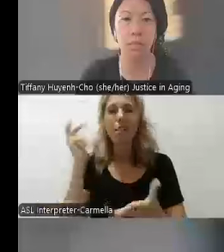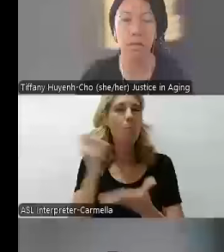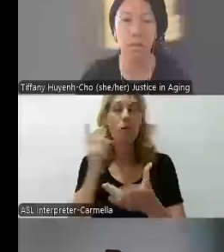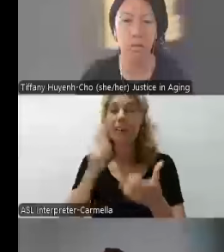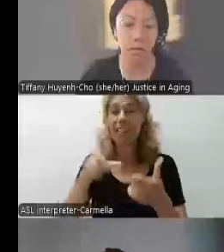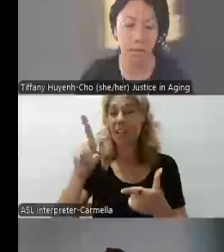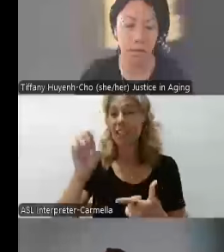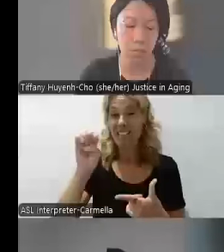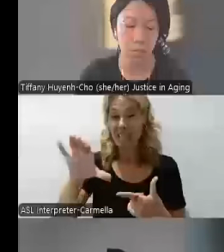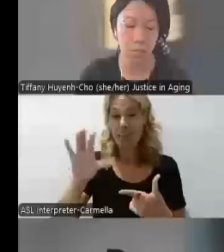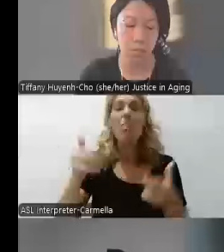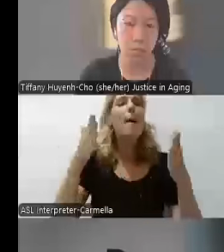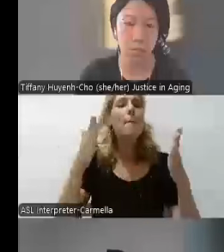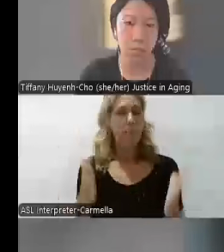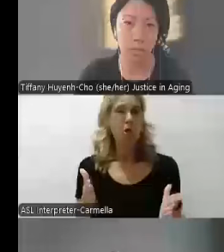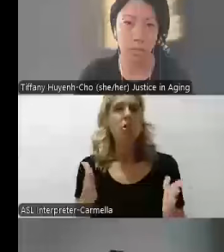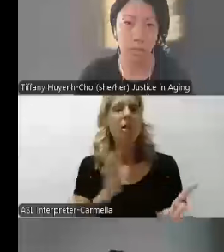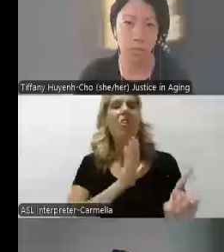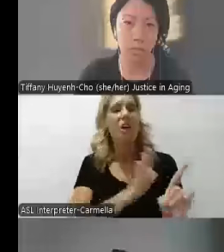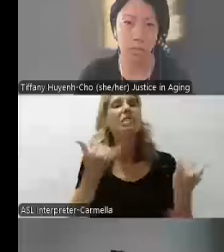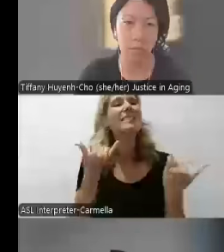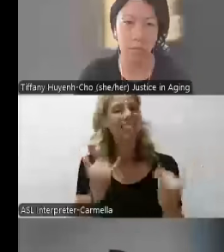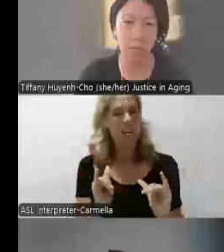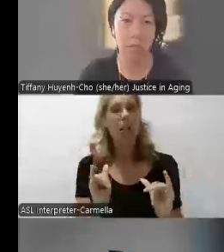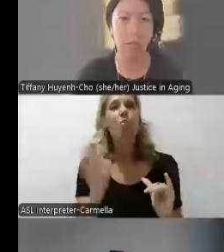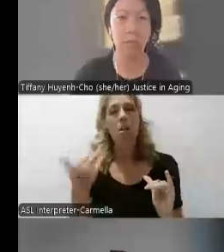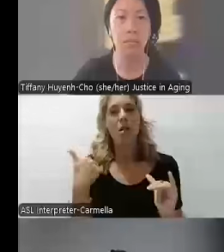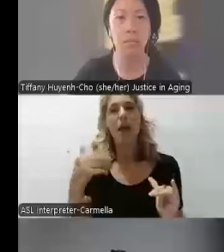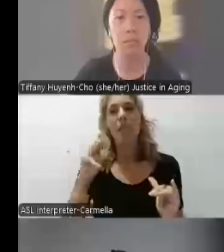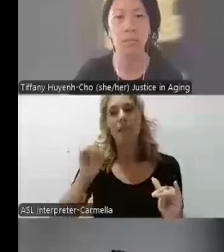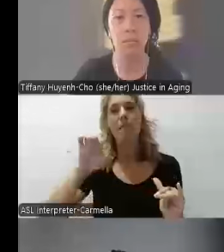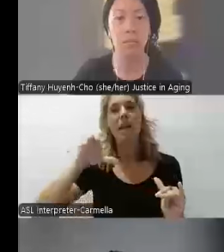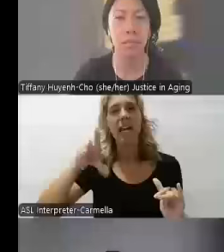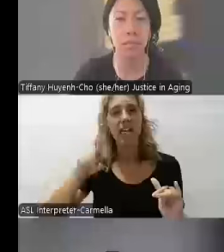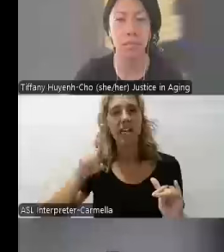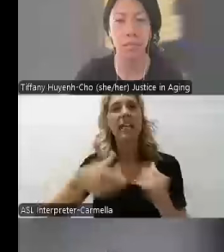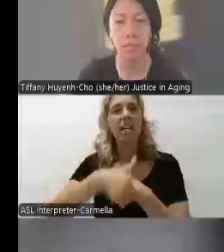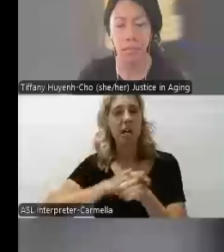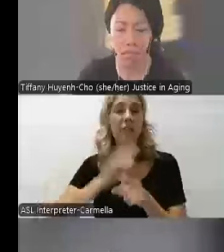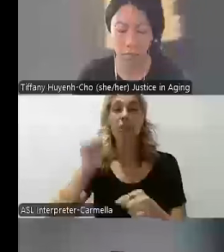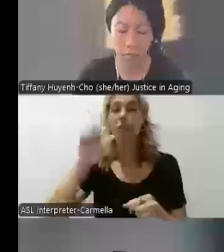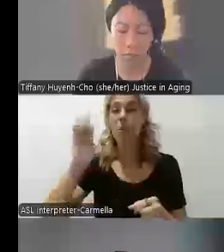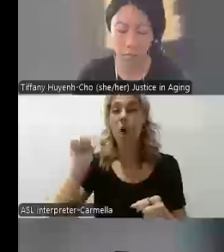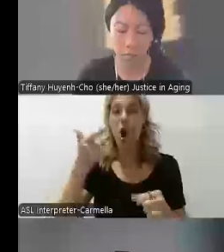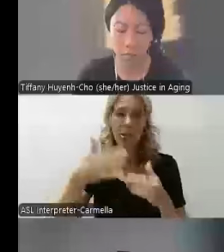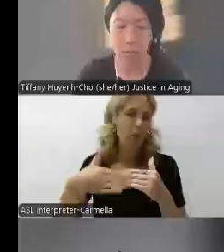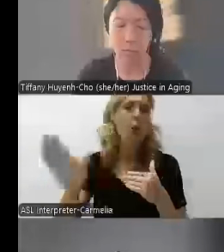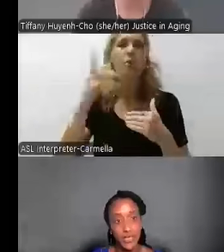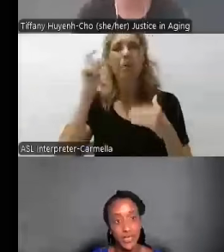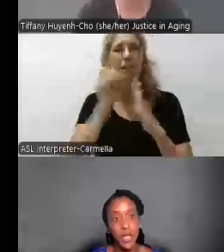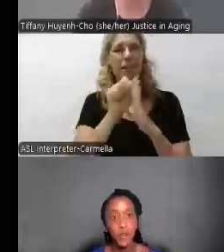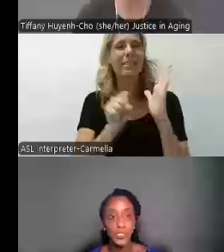December, that person's still going to have Medicaid coverage August onward because the state's application